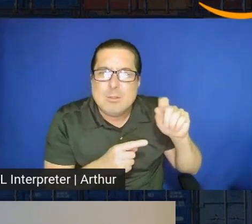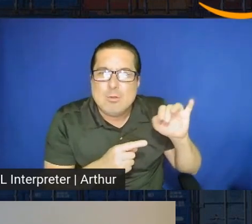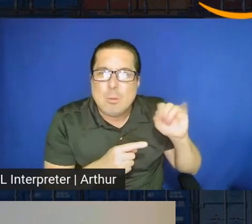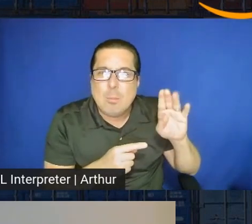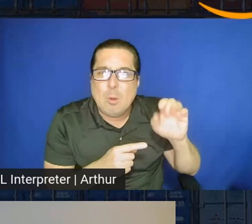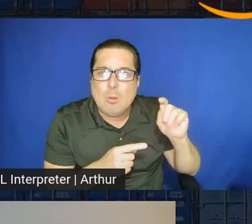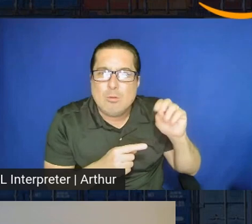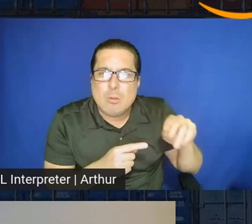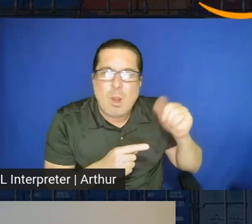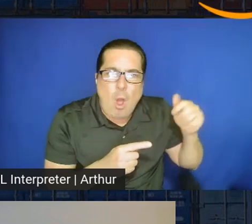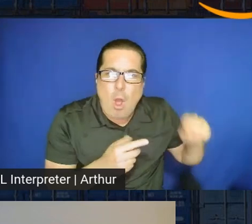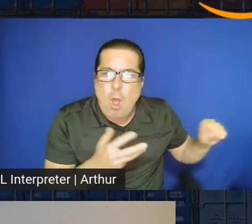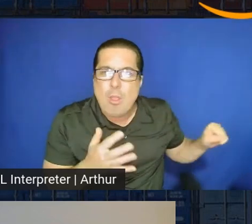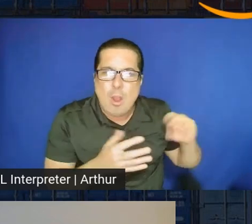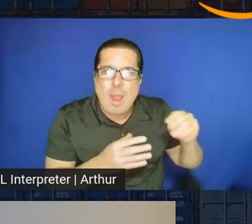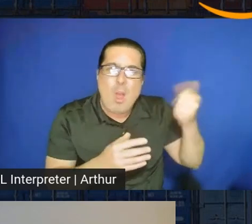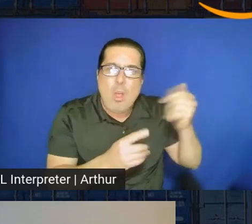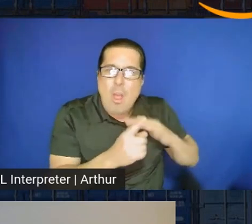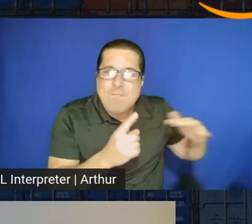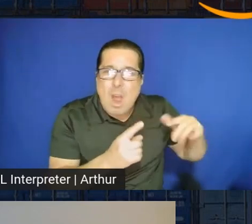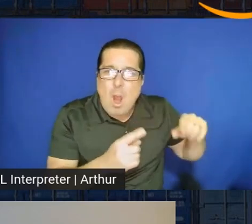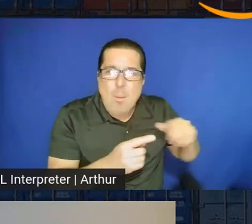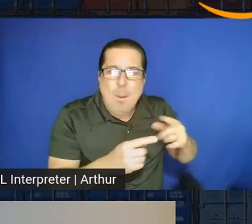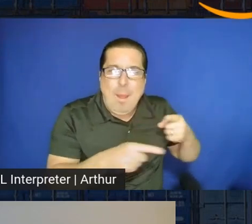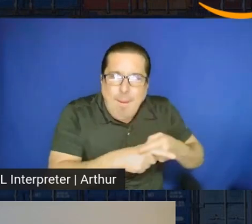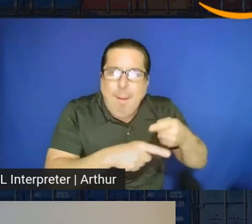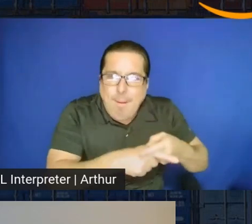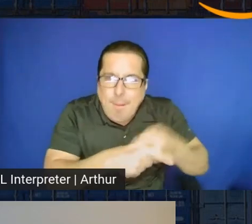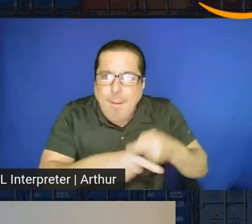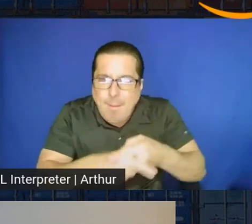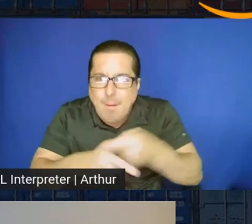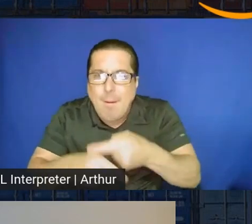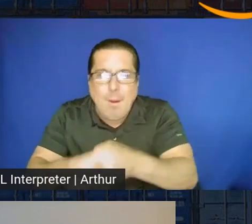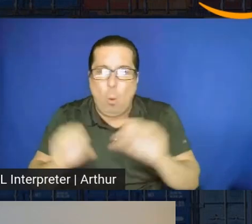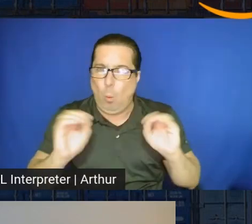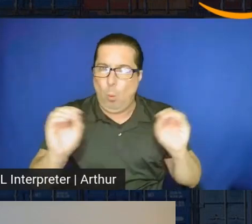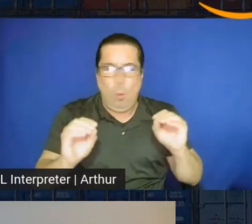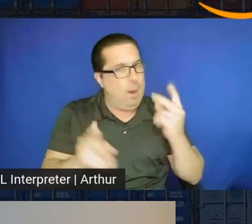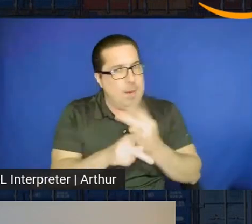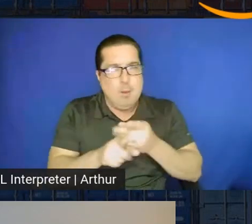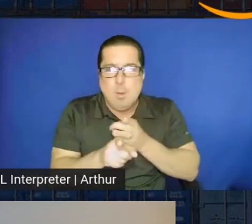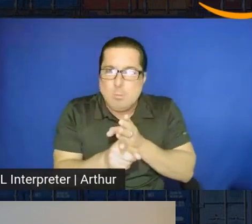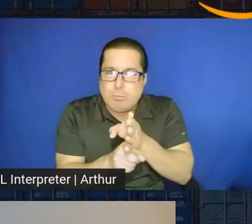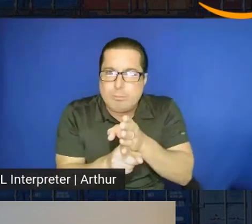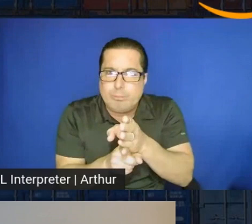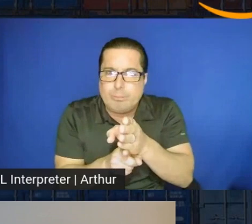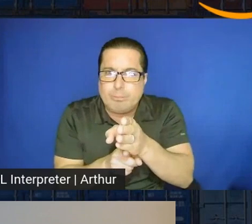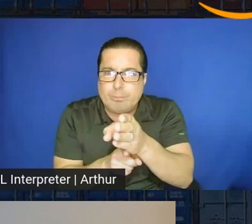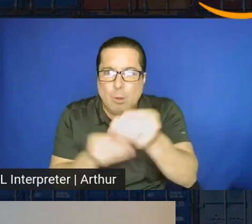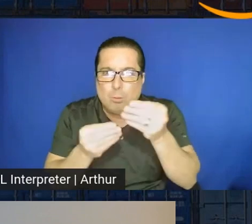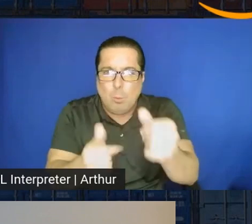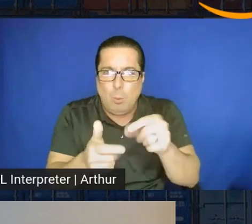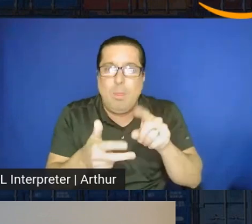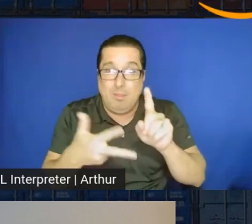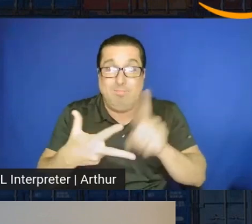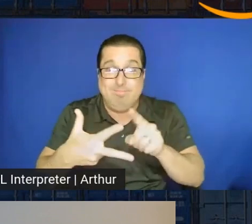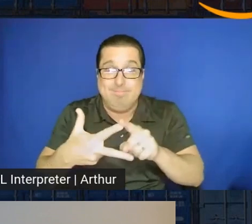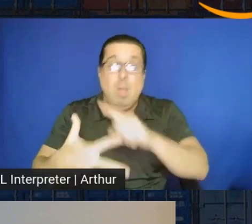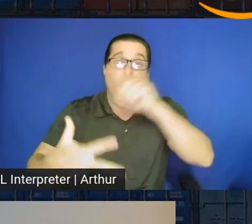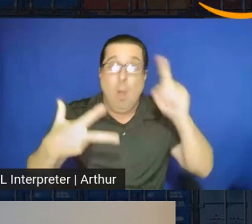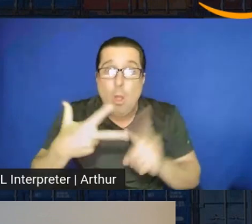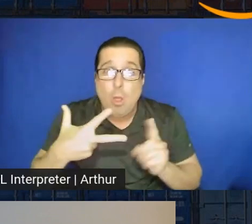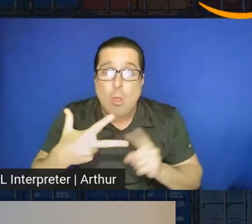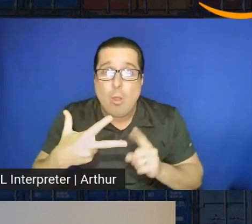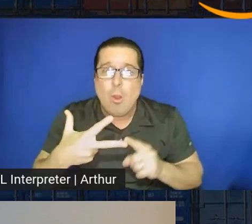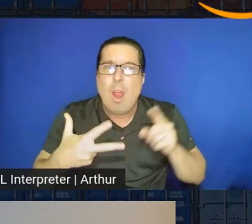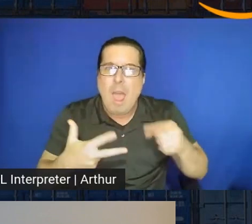and environments across the different container solutions as well, right? So third category of customers is where we see highly